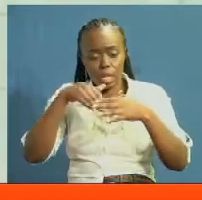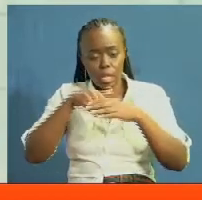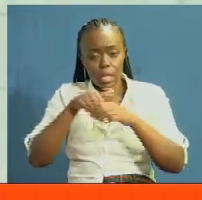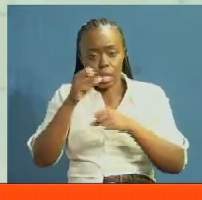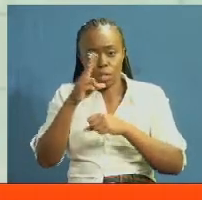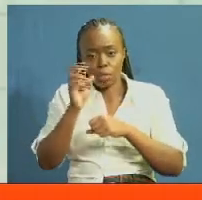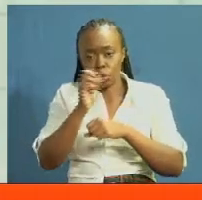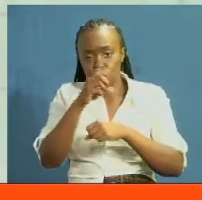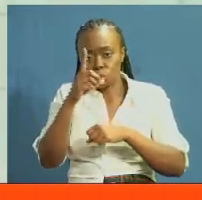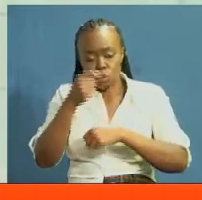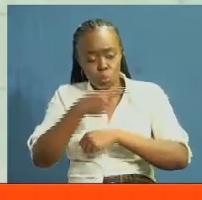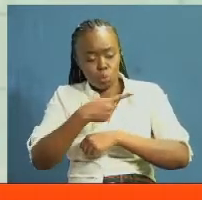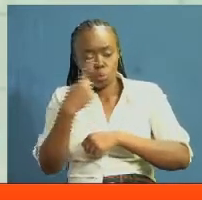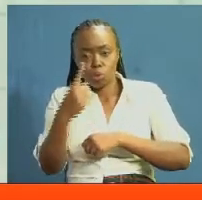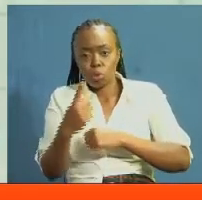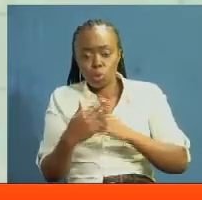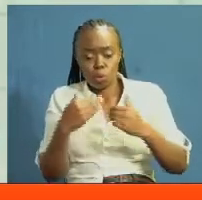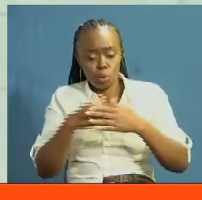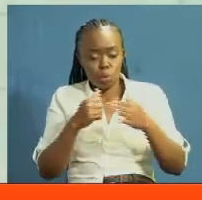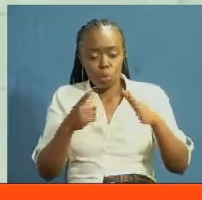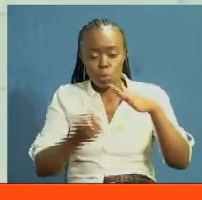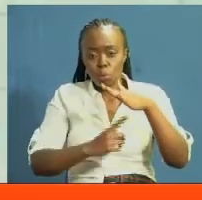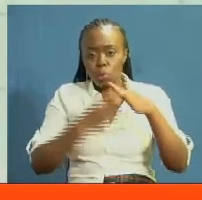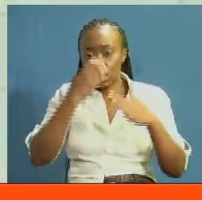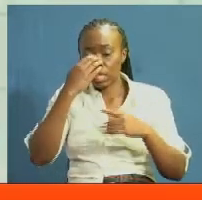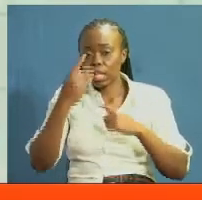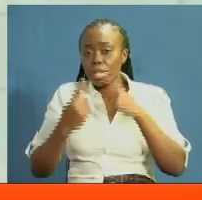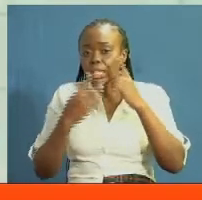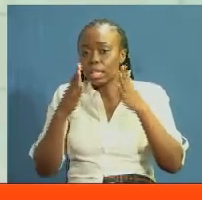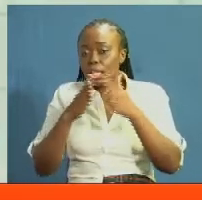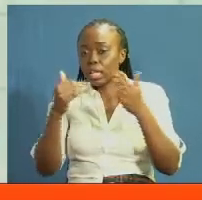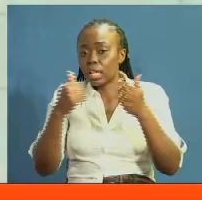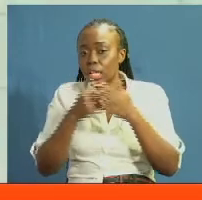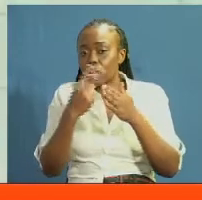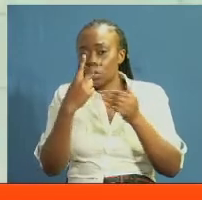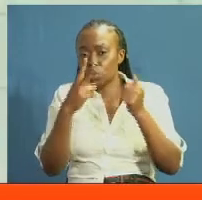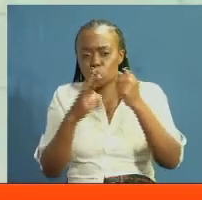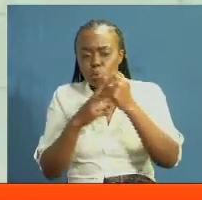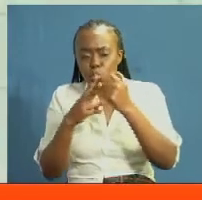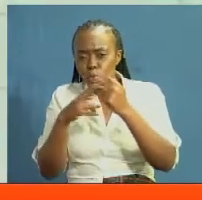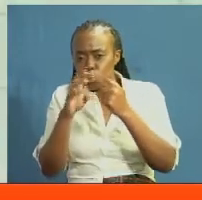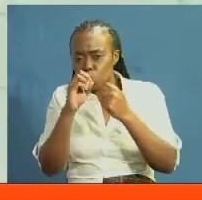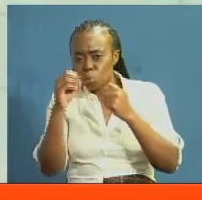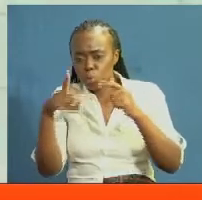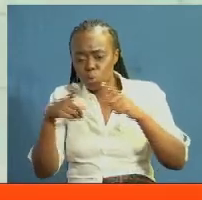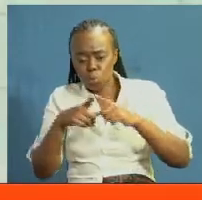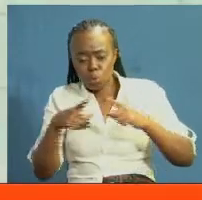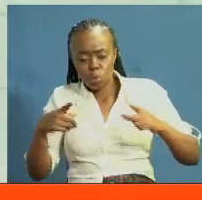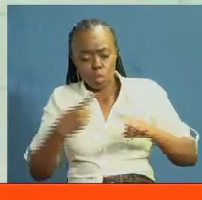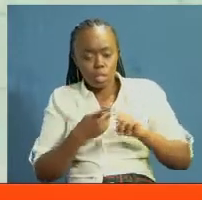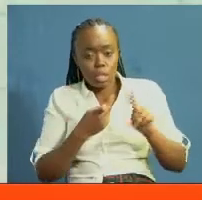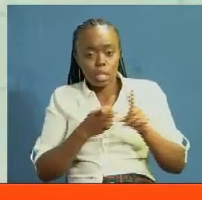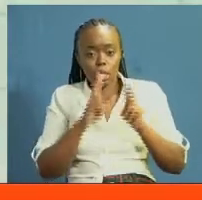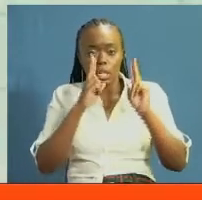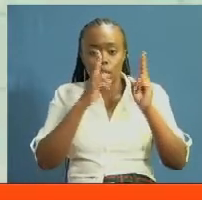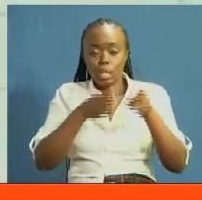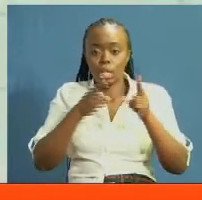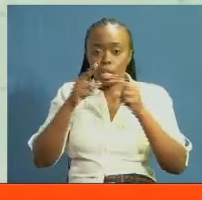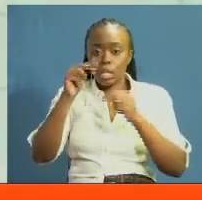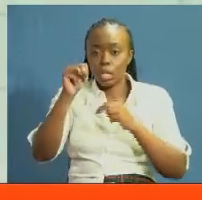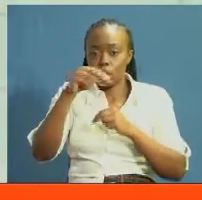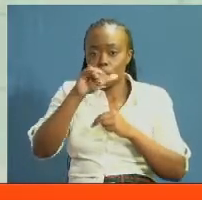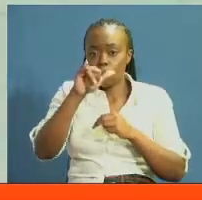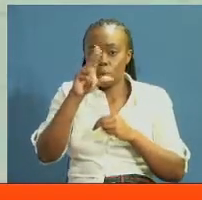2021 after Deputy President William Ruto accused him of grabbing the 200-acre piece of land from the National Youth